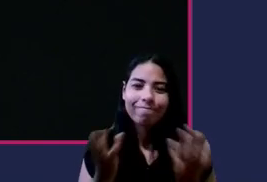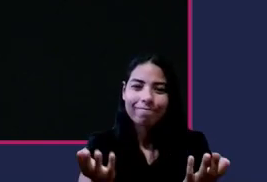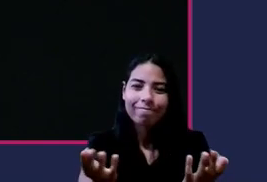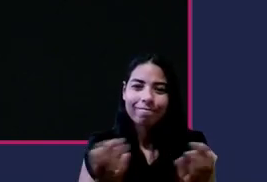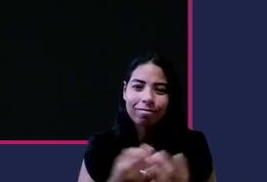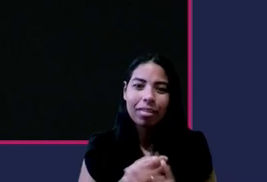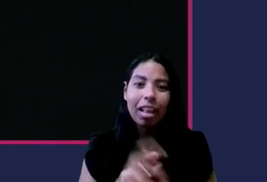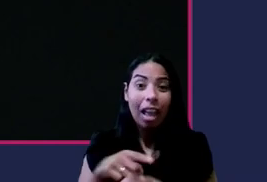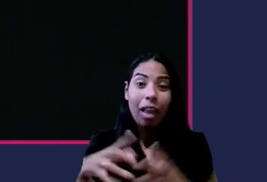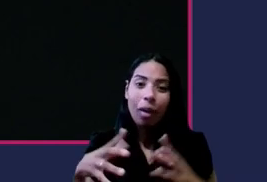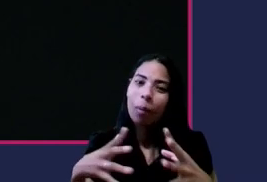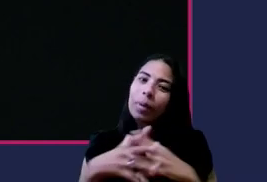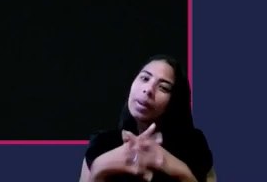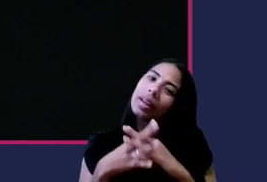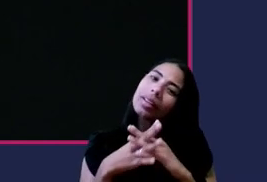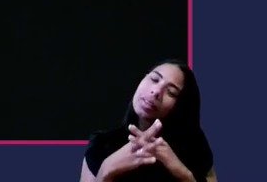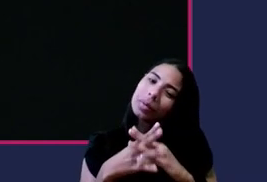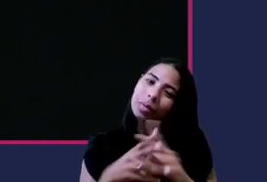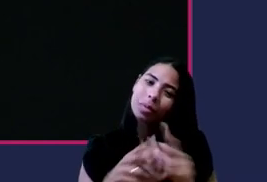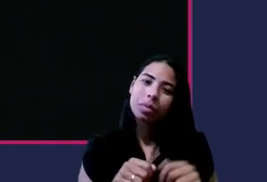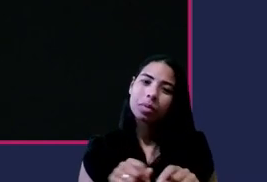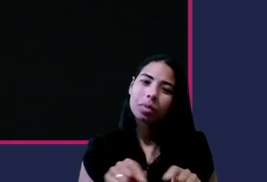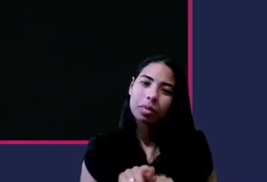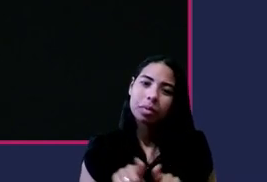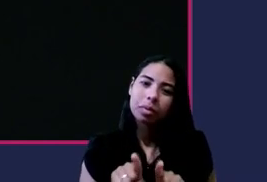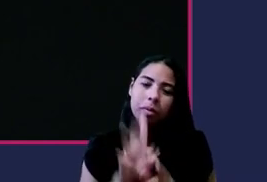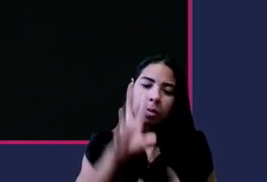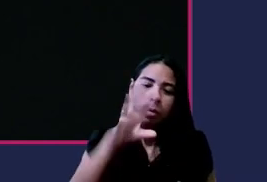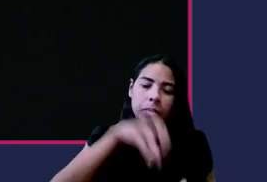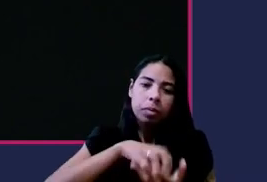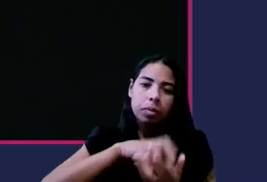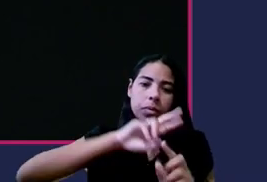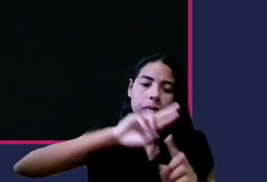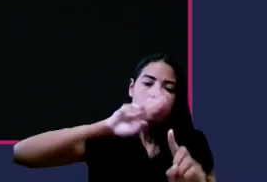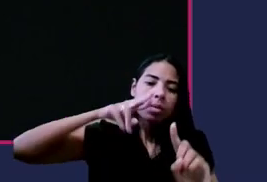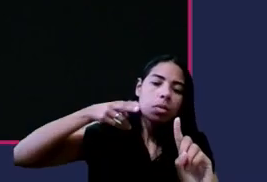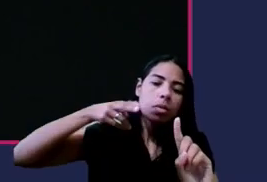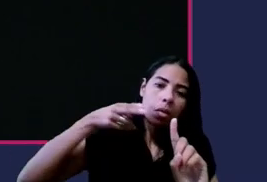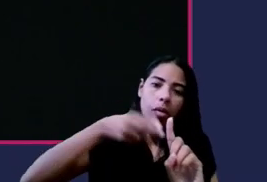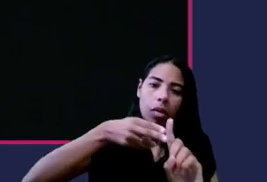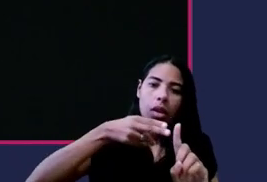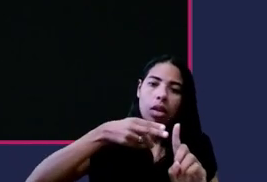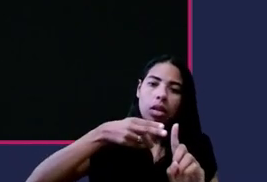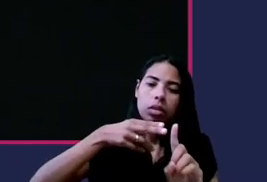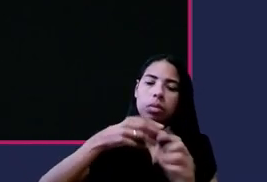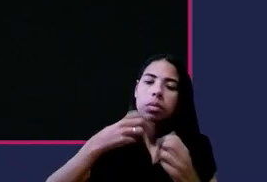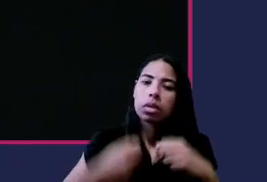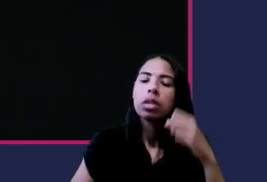with medication registry. That's tricky.